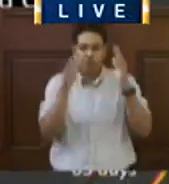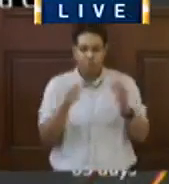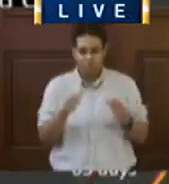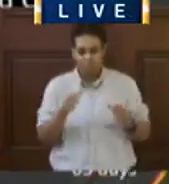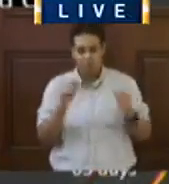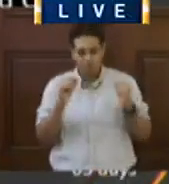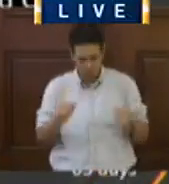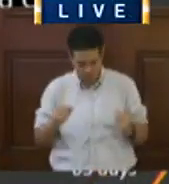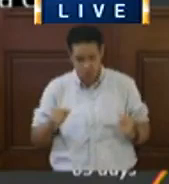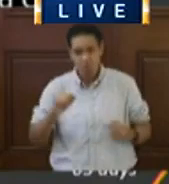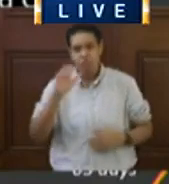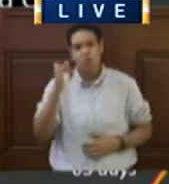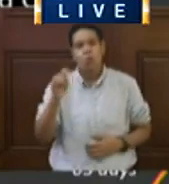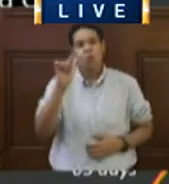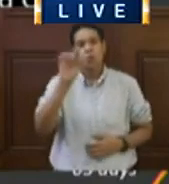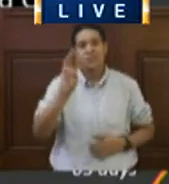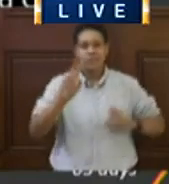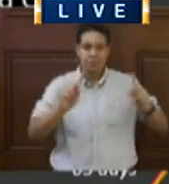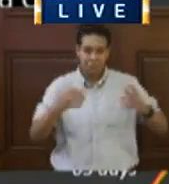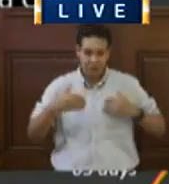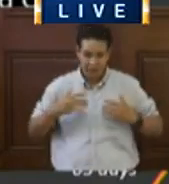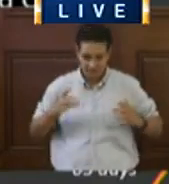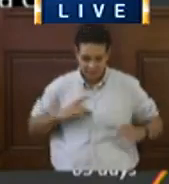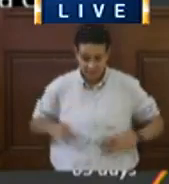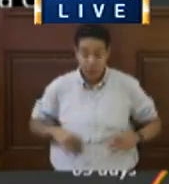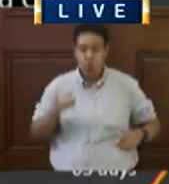confirmed. So just to go back to that graph,